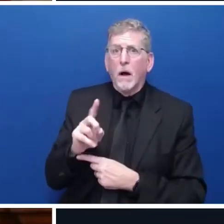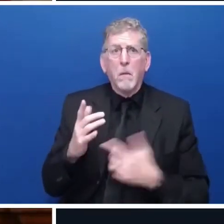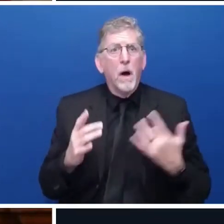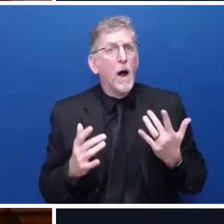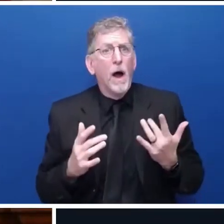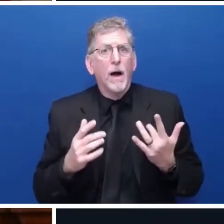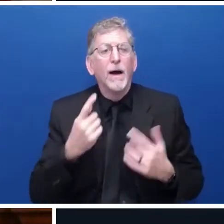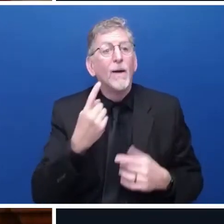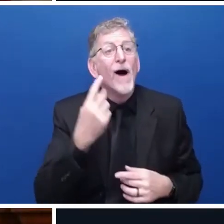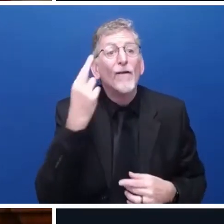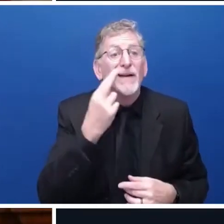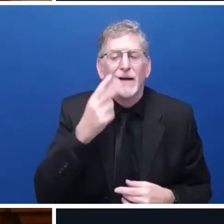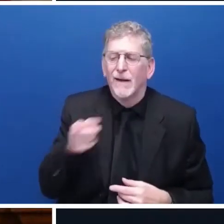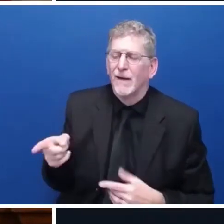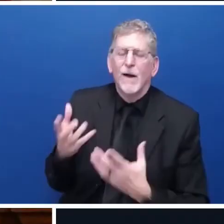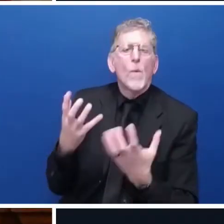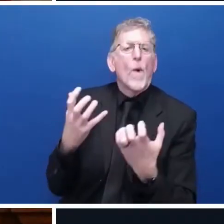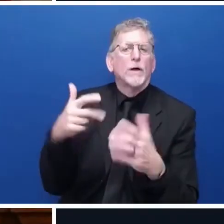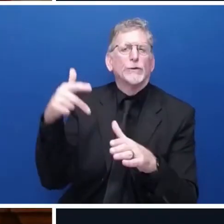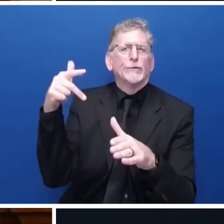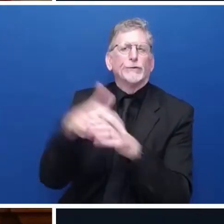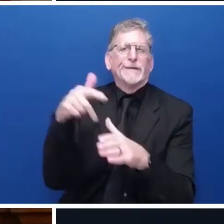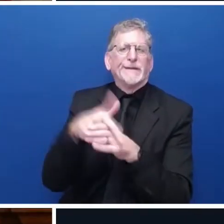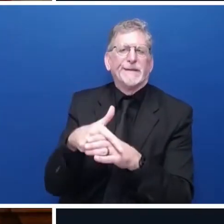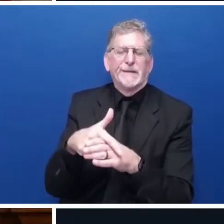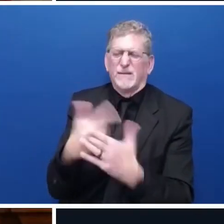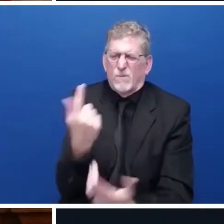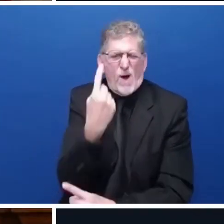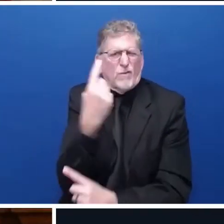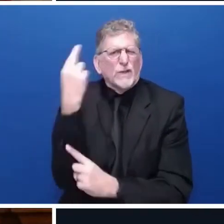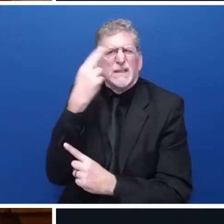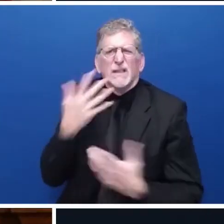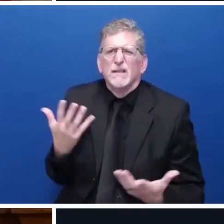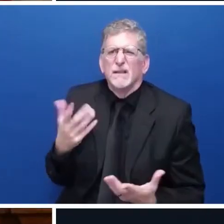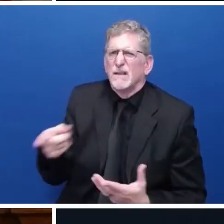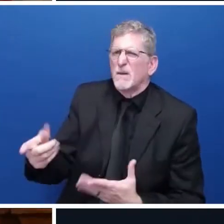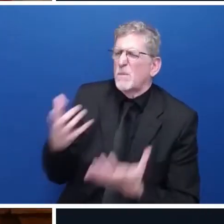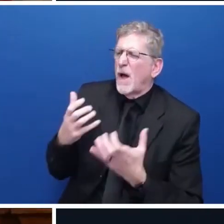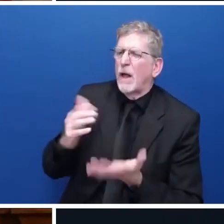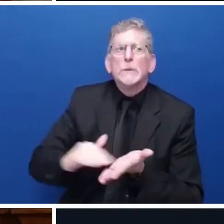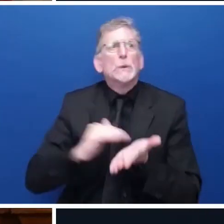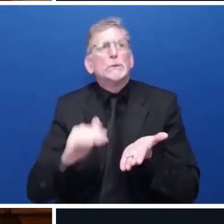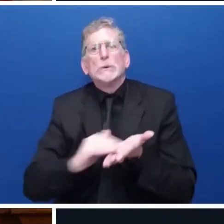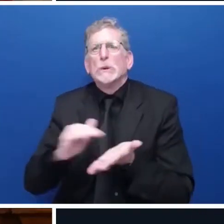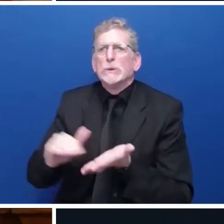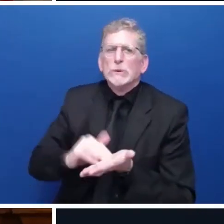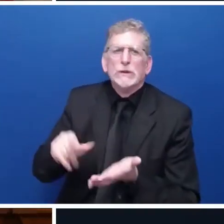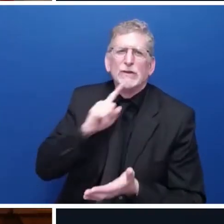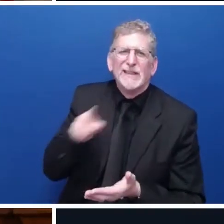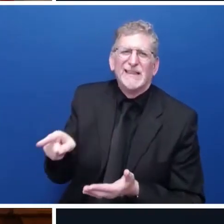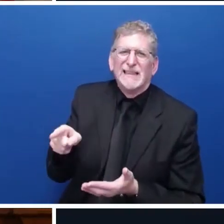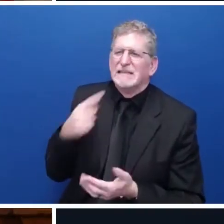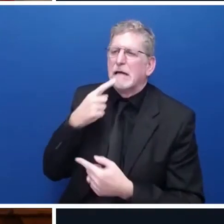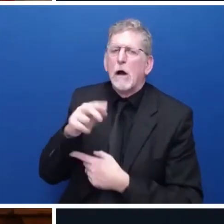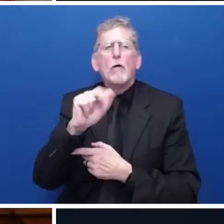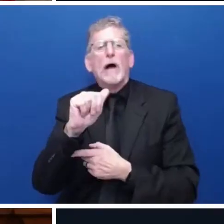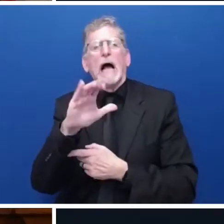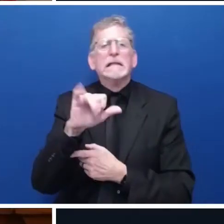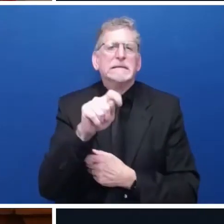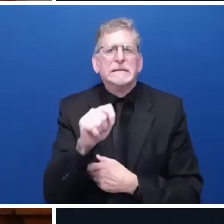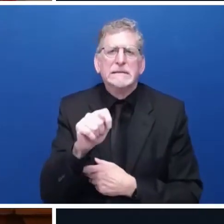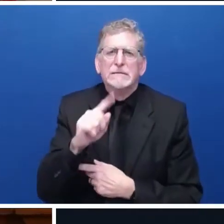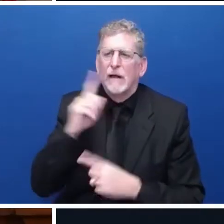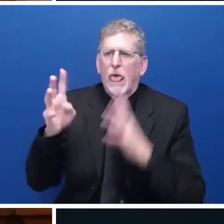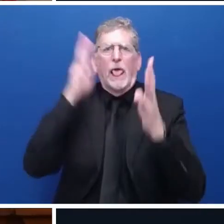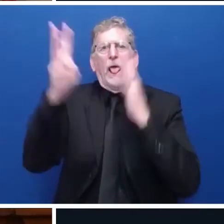reason. They make up all excuses. They say it's racist. They come up with things you almost say, what